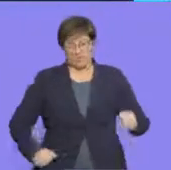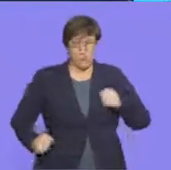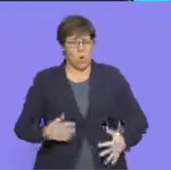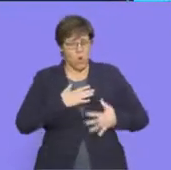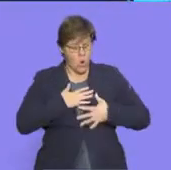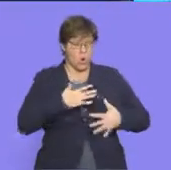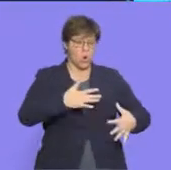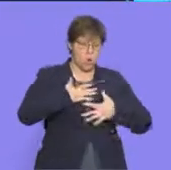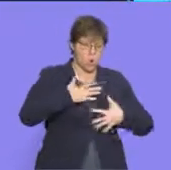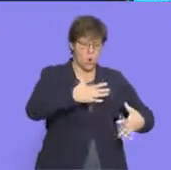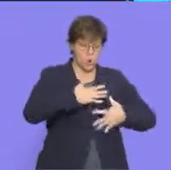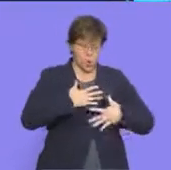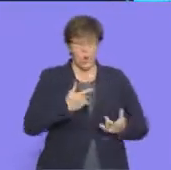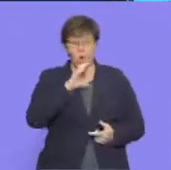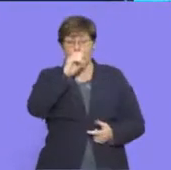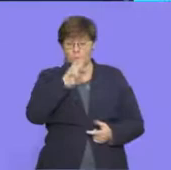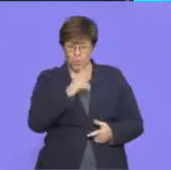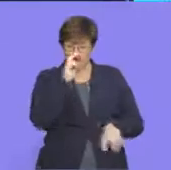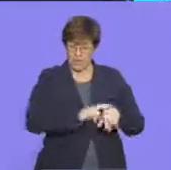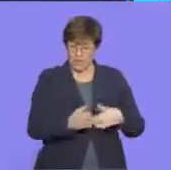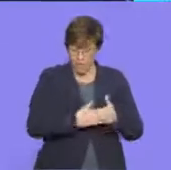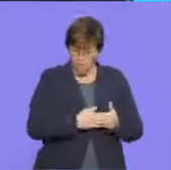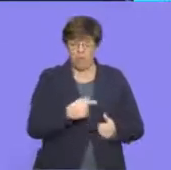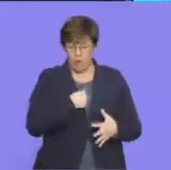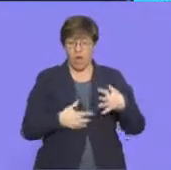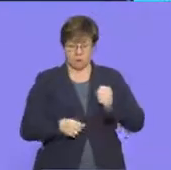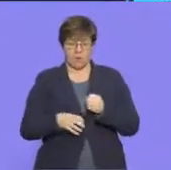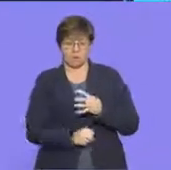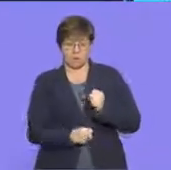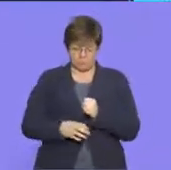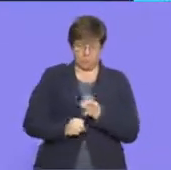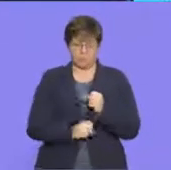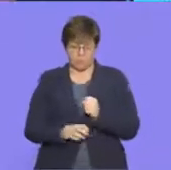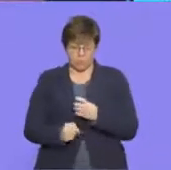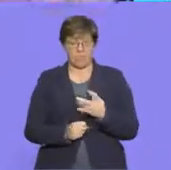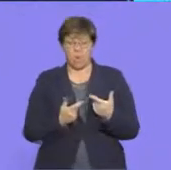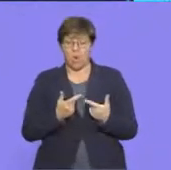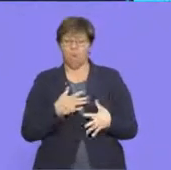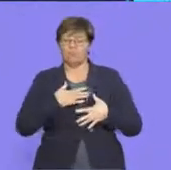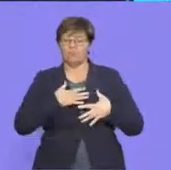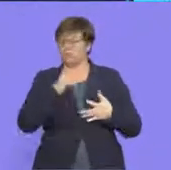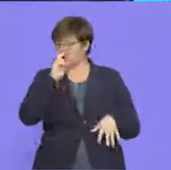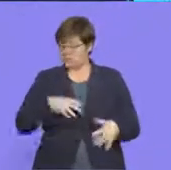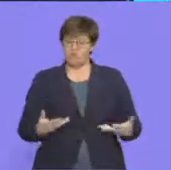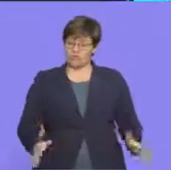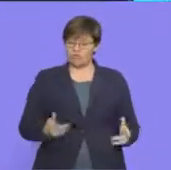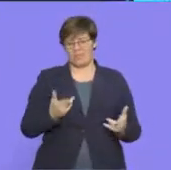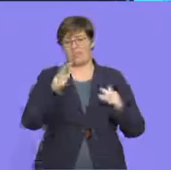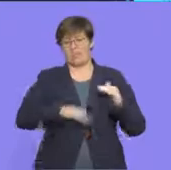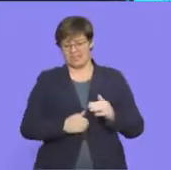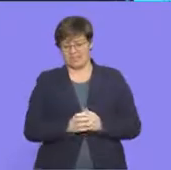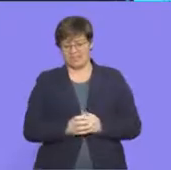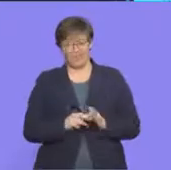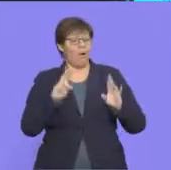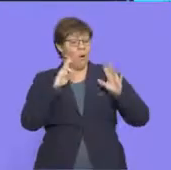the oxygen around, it's going to tell my heart what to do. Okay, guys, I hope you really enjoyed the dissection today.